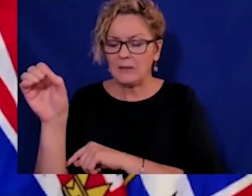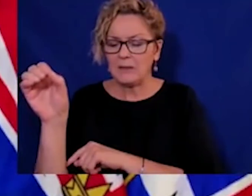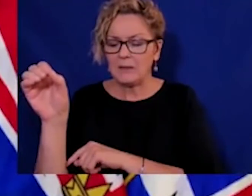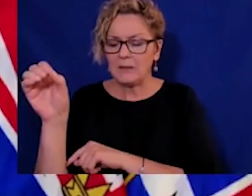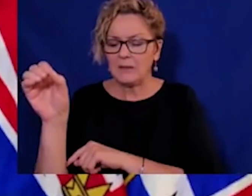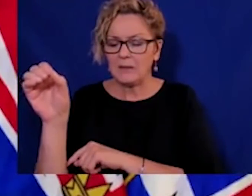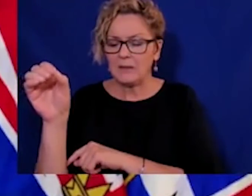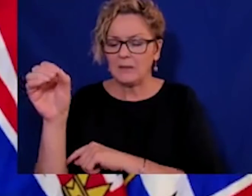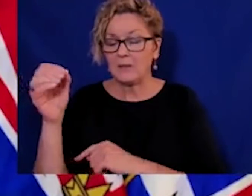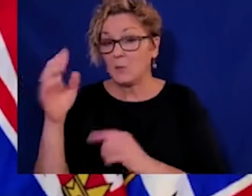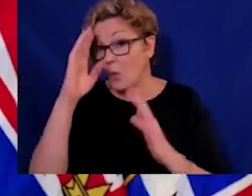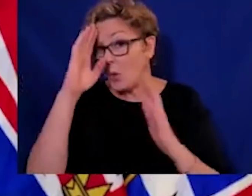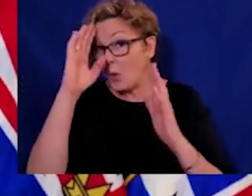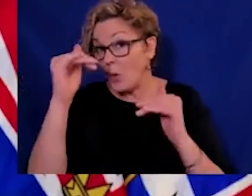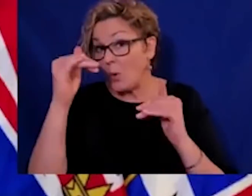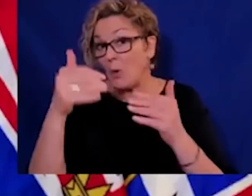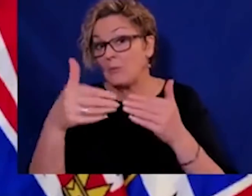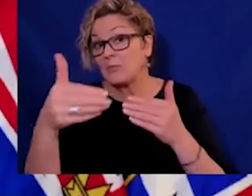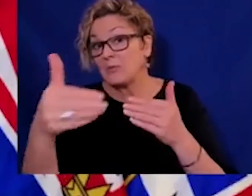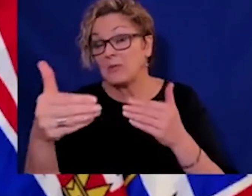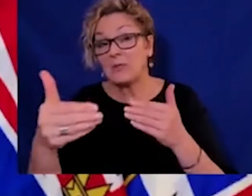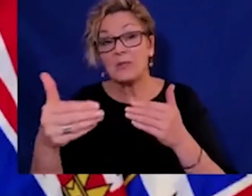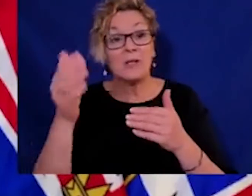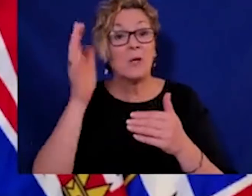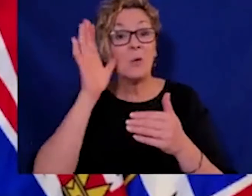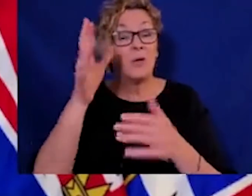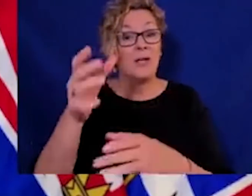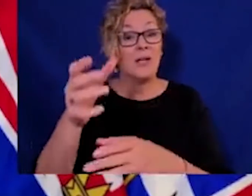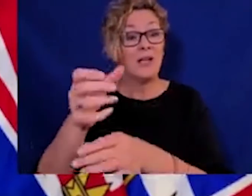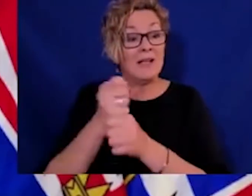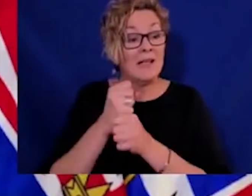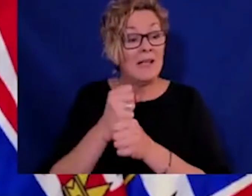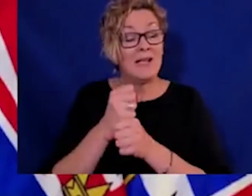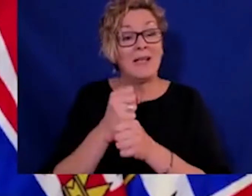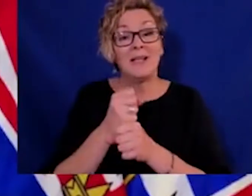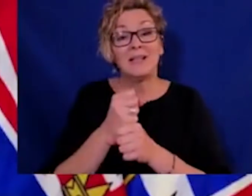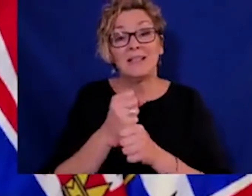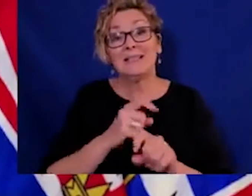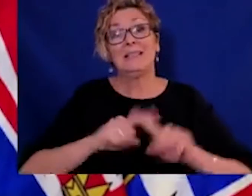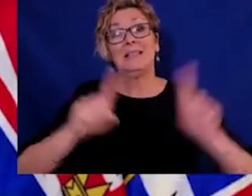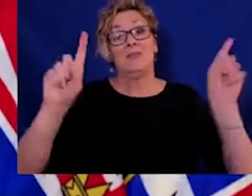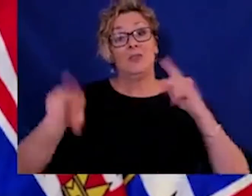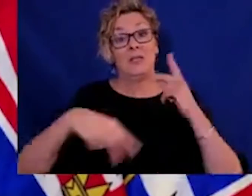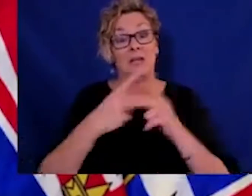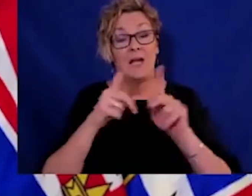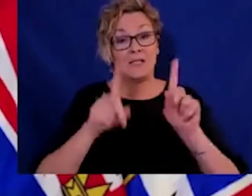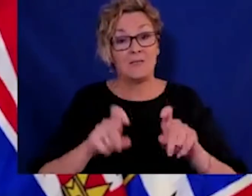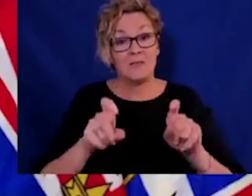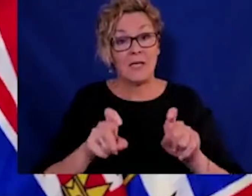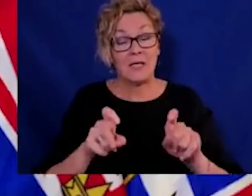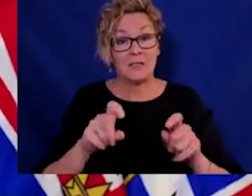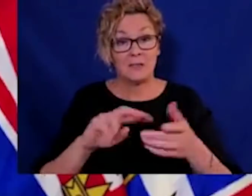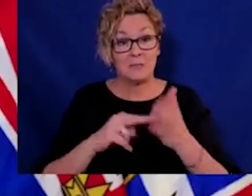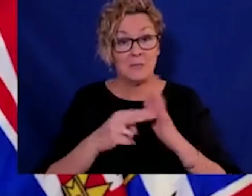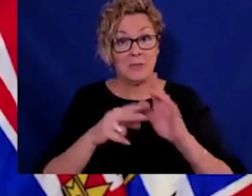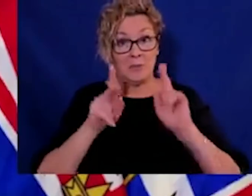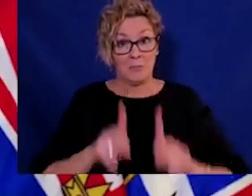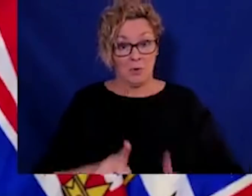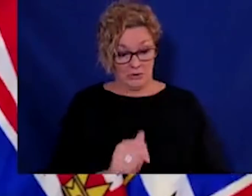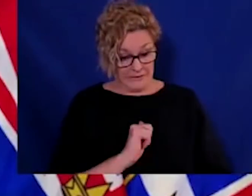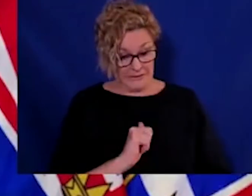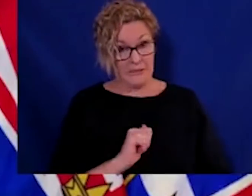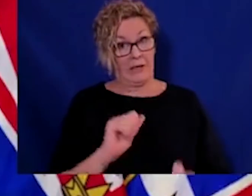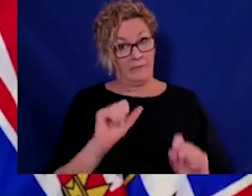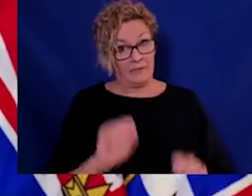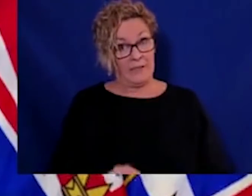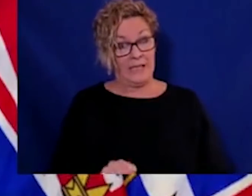that is one that we could self-administer, which would make it much more useful. Those are not yet licensed for use in Canada, although they are in